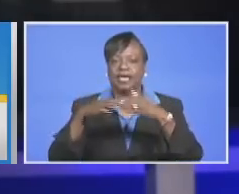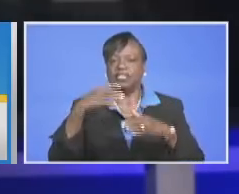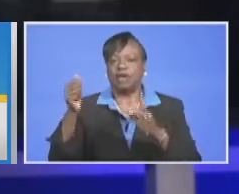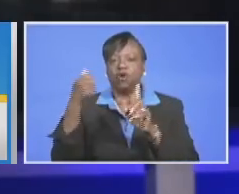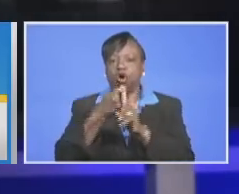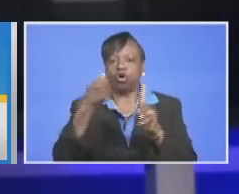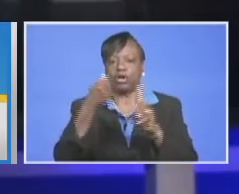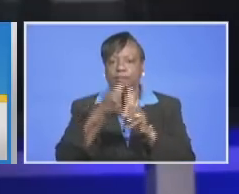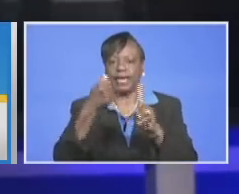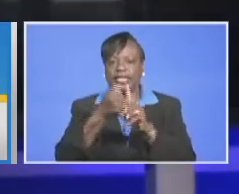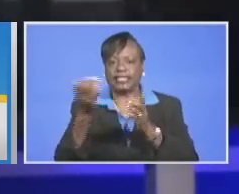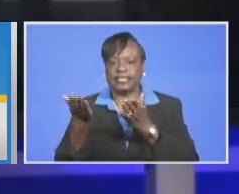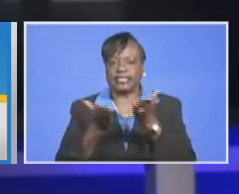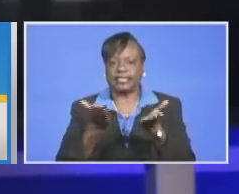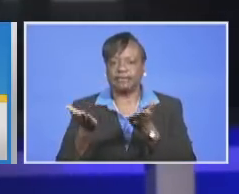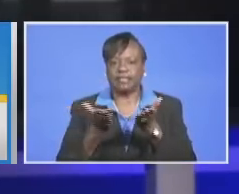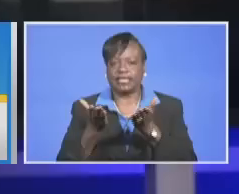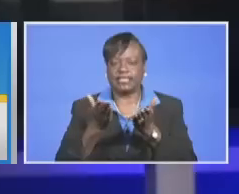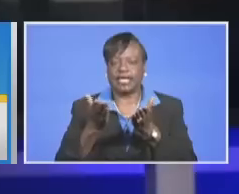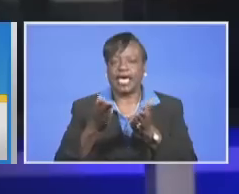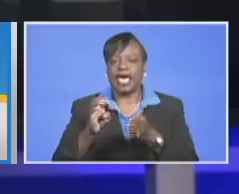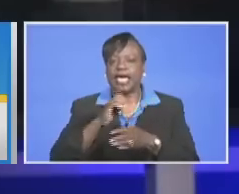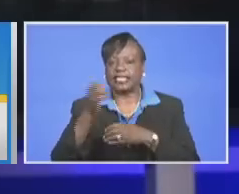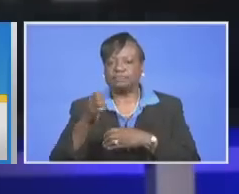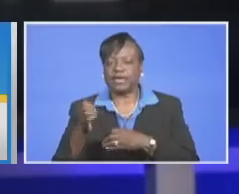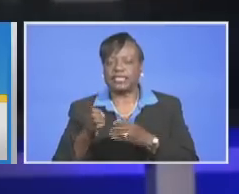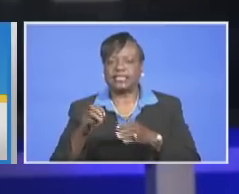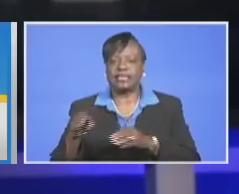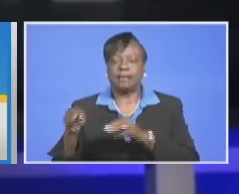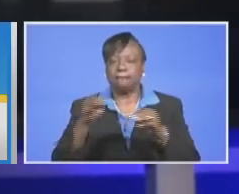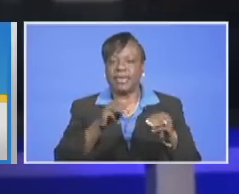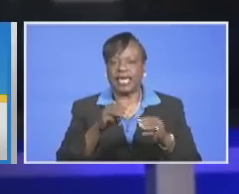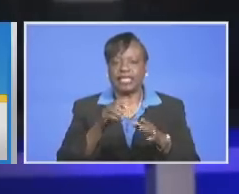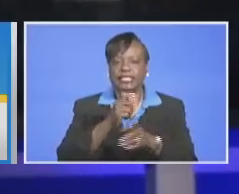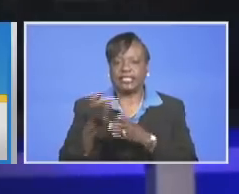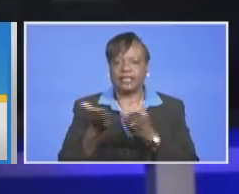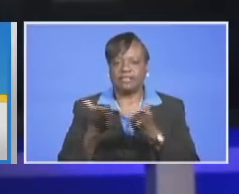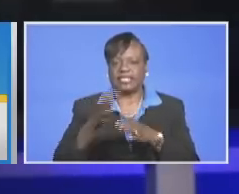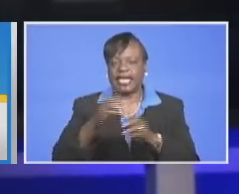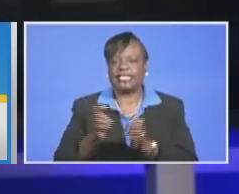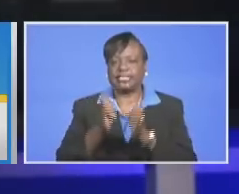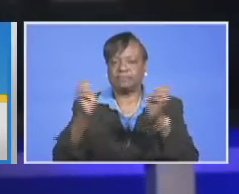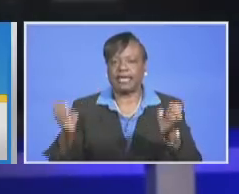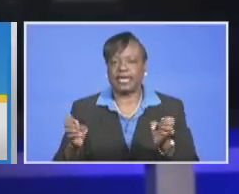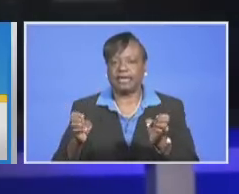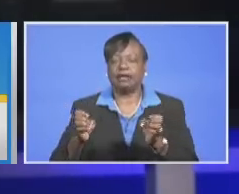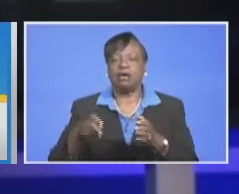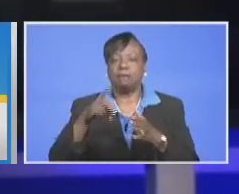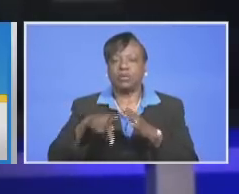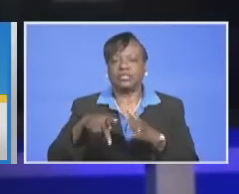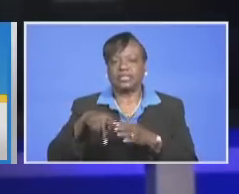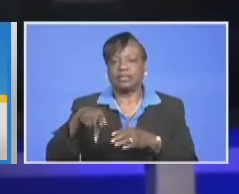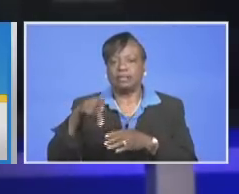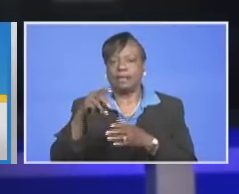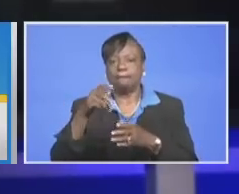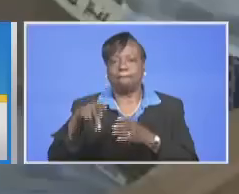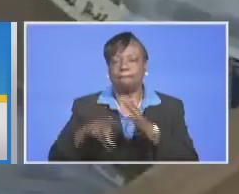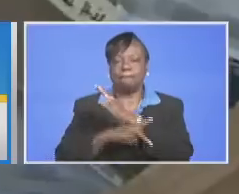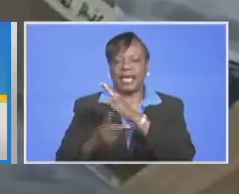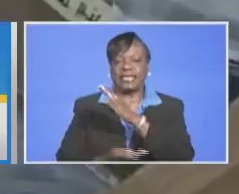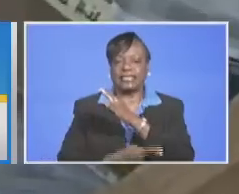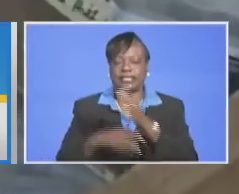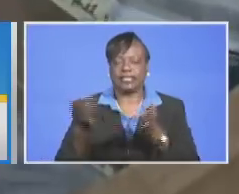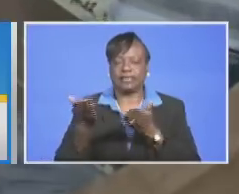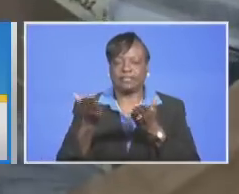services, expanded express mail services, as well as expanded postal parcel services. The